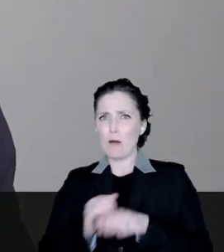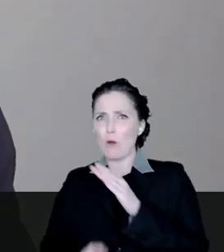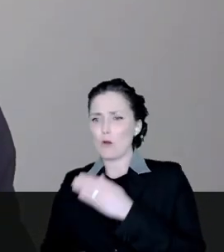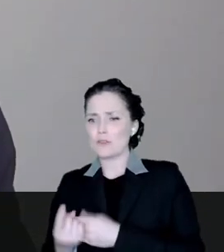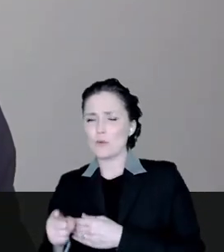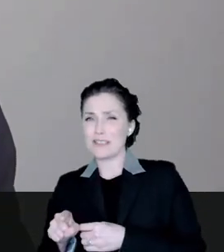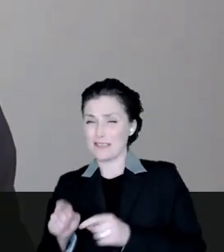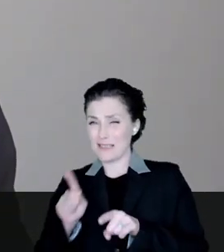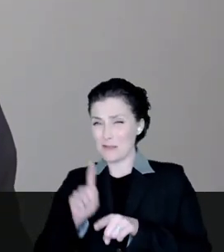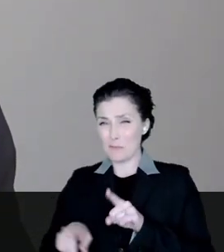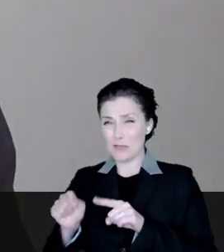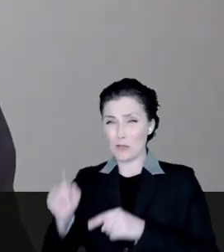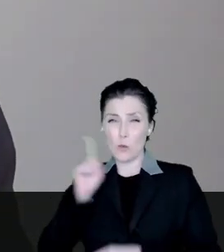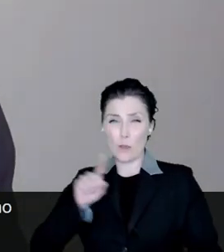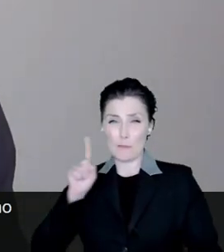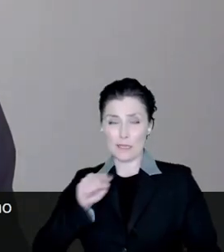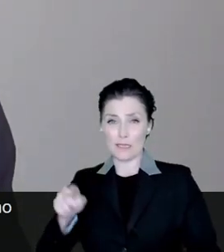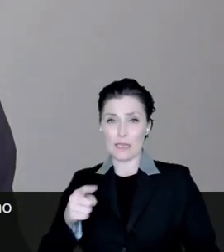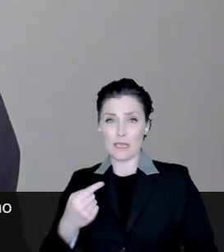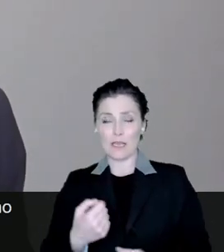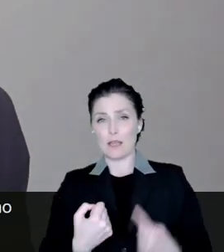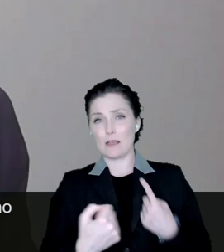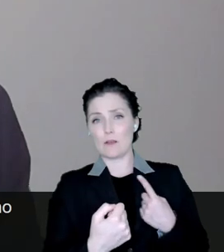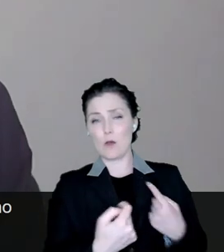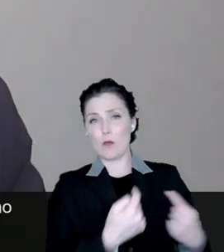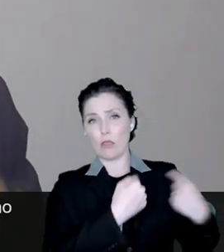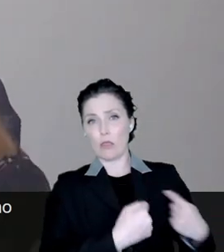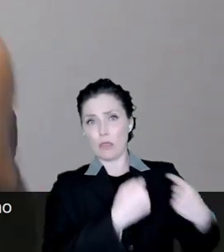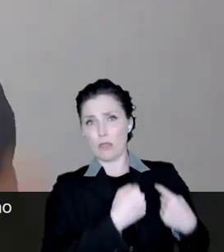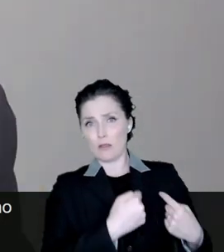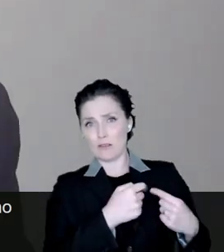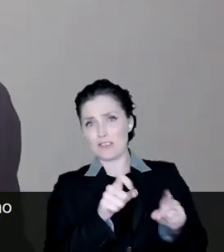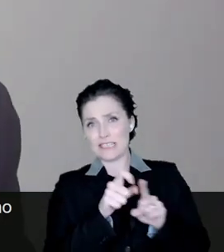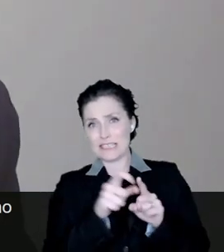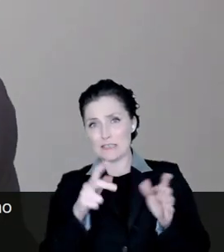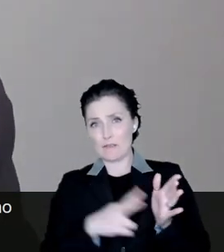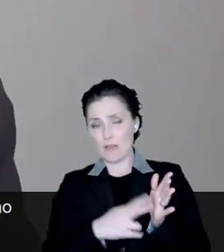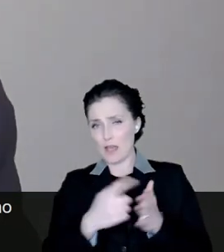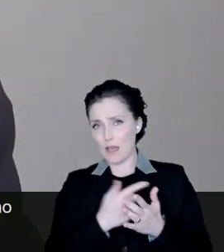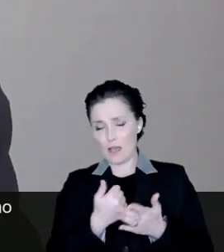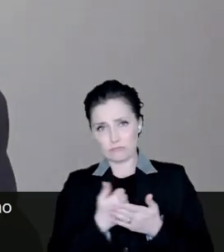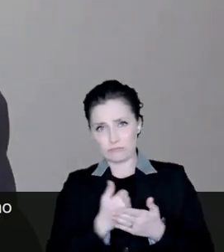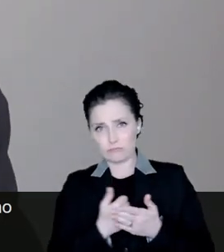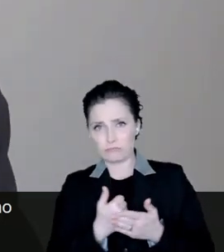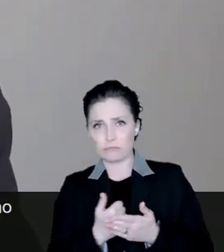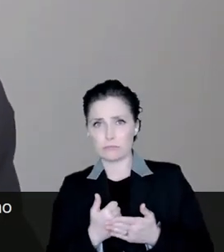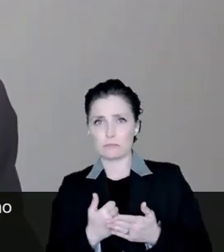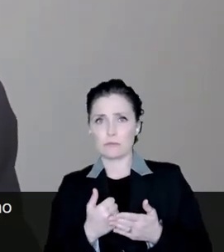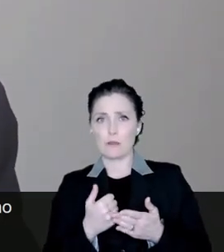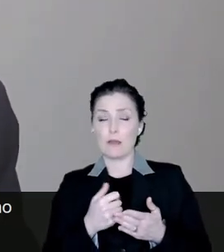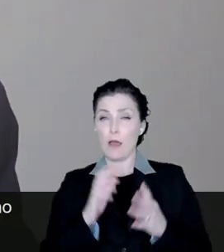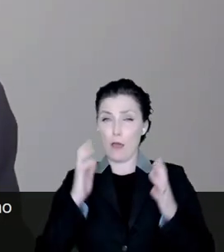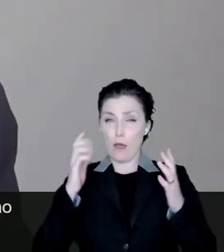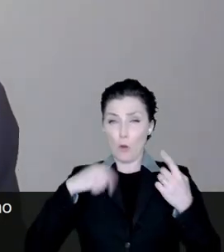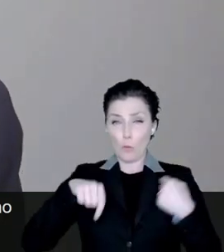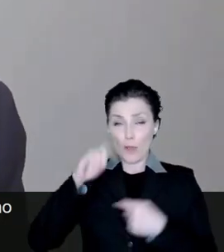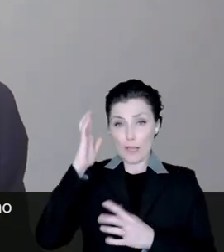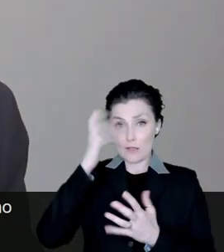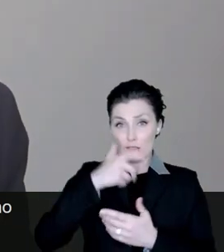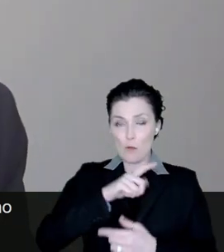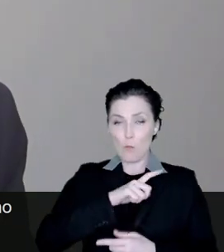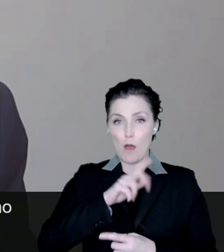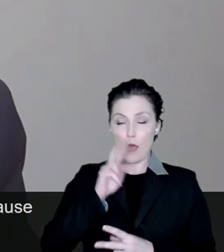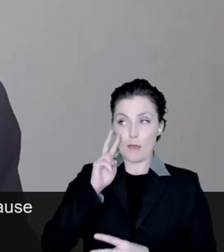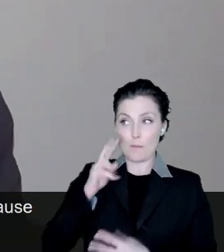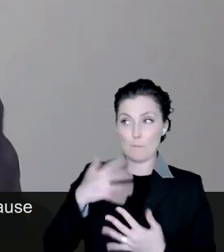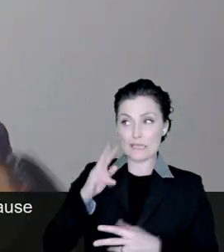at the receiving end of domestic abuse, domestic violence. And the reason we were concerned is because we saw what's happening in China